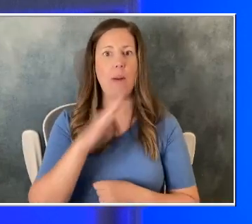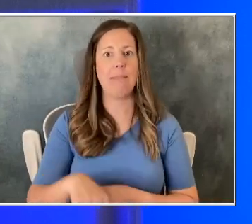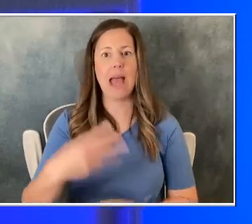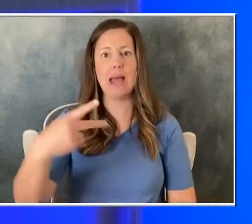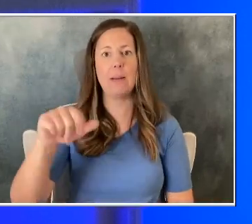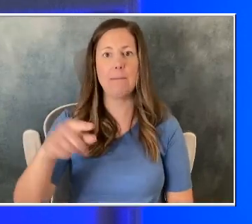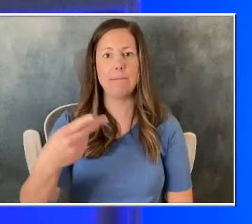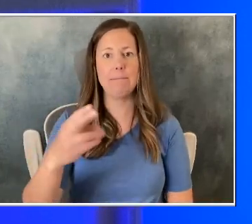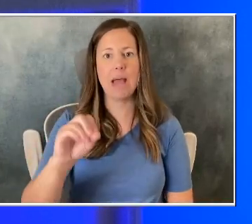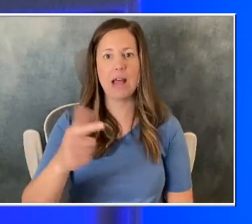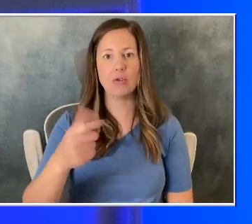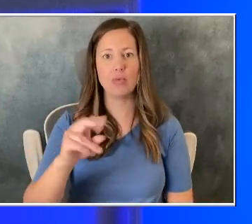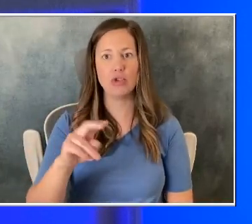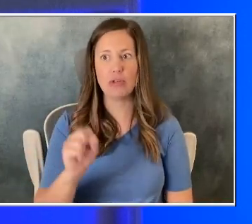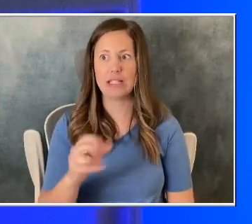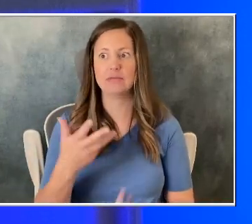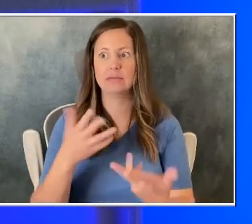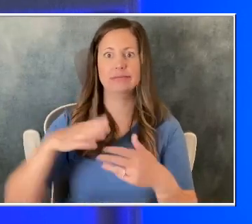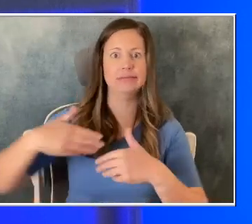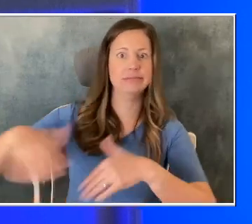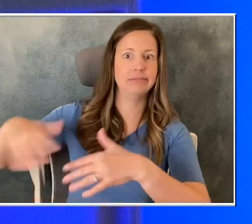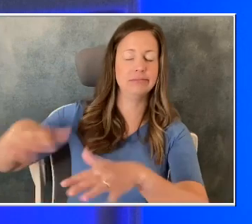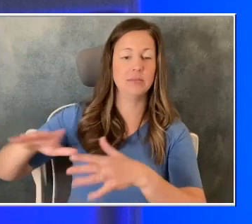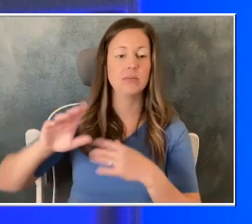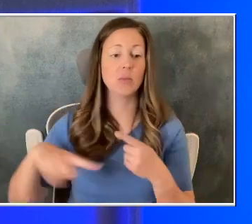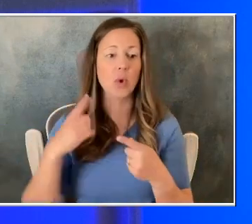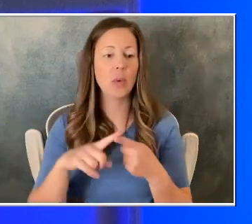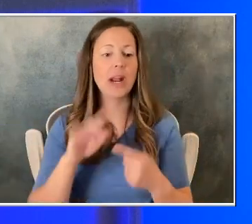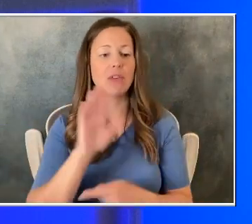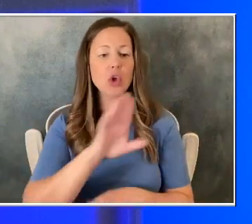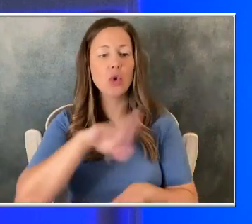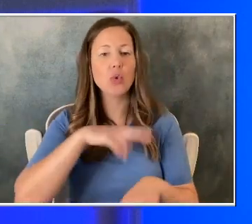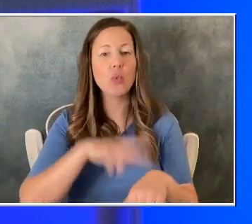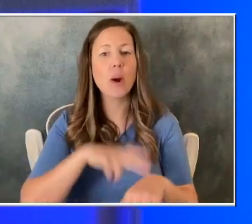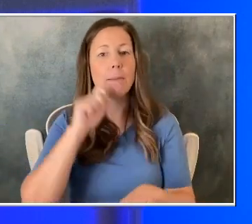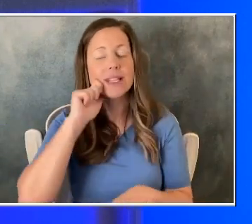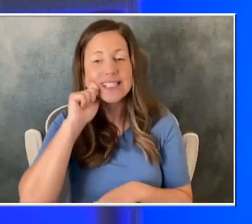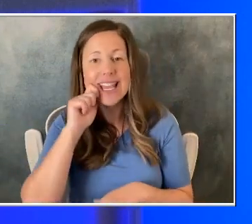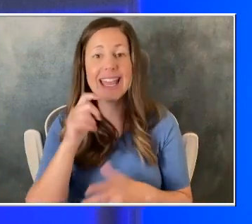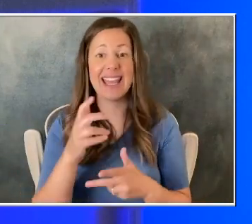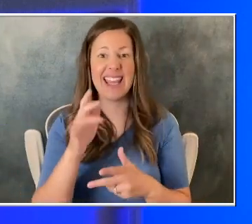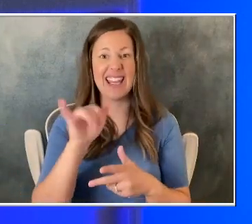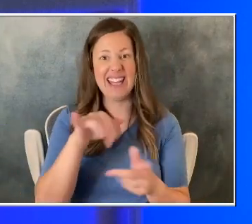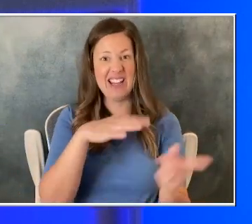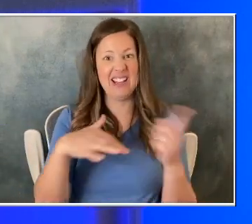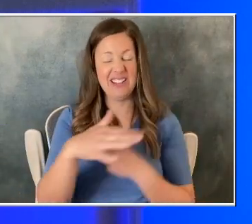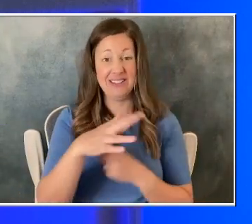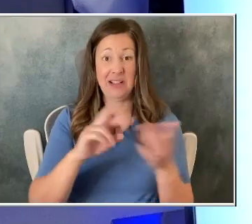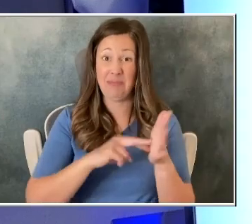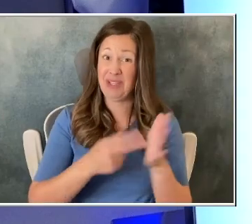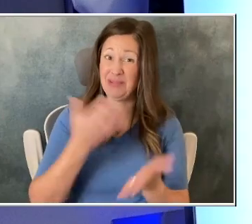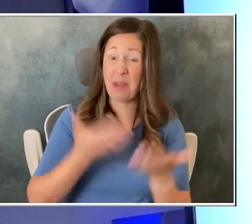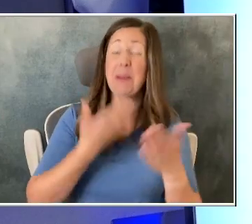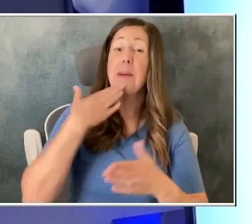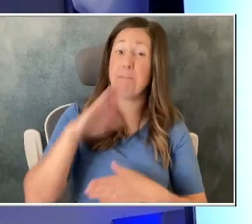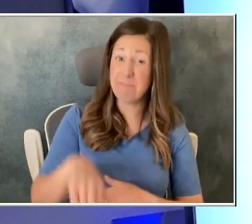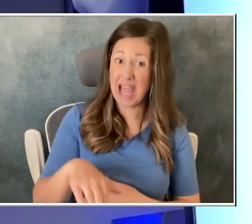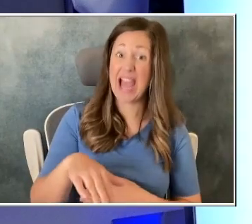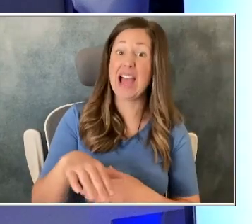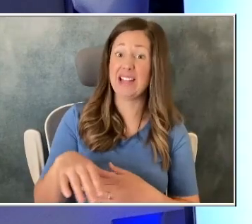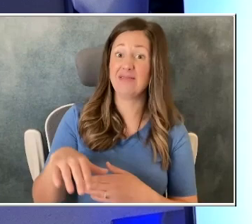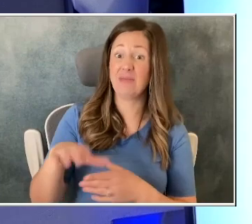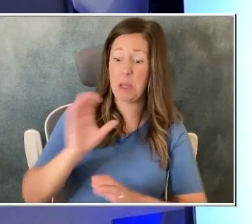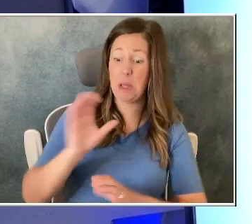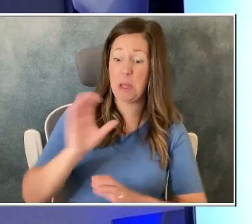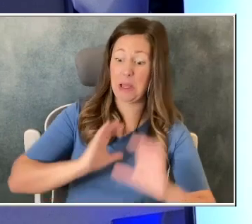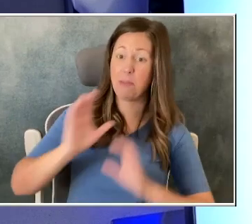in situations where you're wiping out your normal skin microbiome, then the bad actors might actually take over. So there's a lot of things that